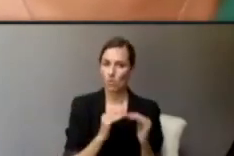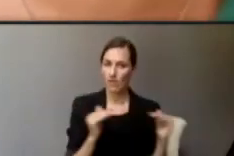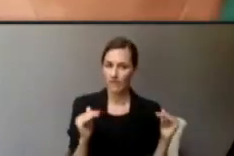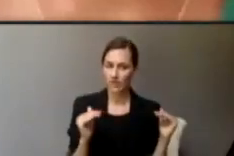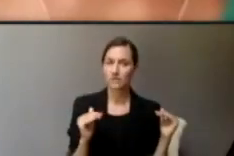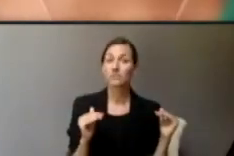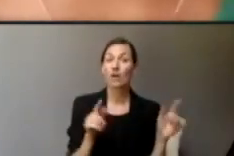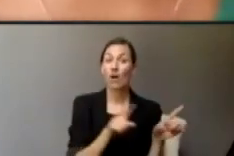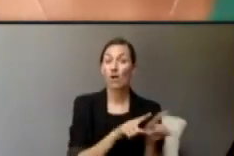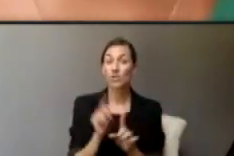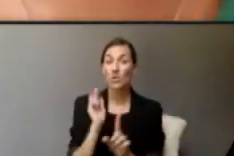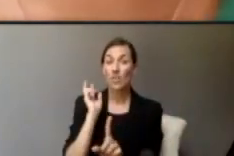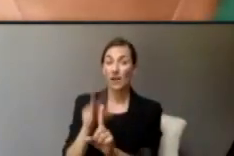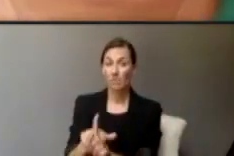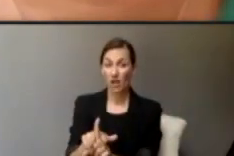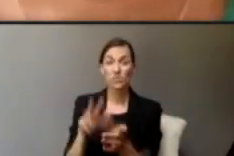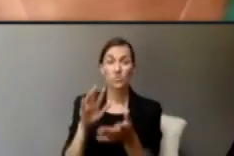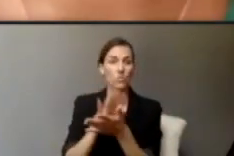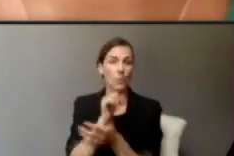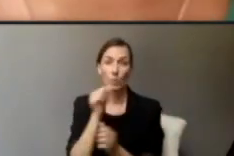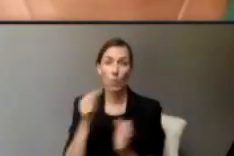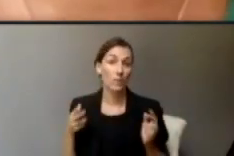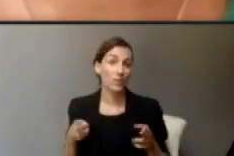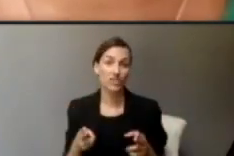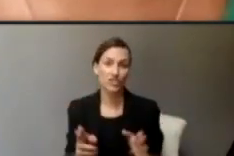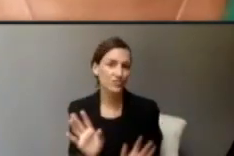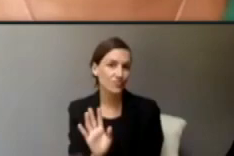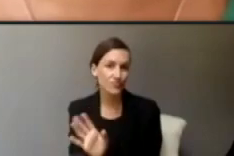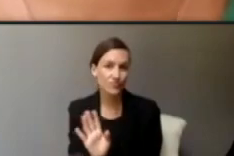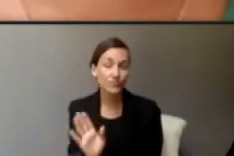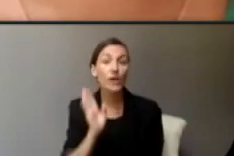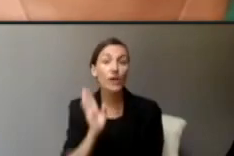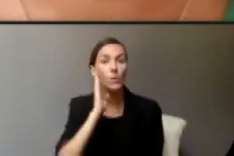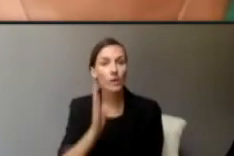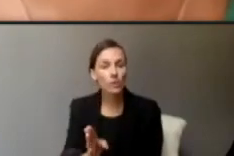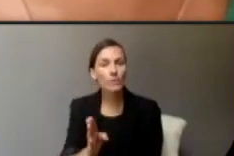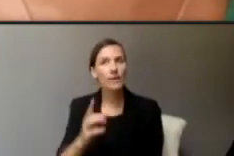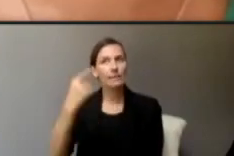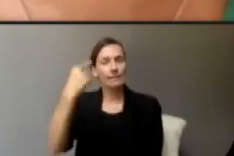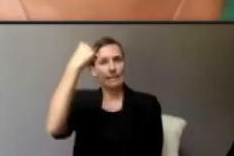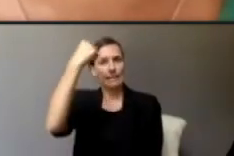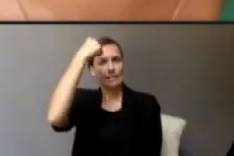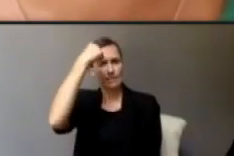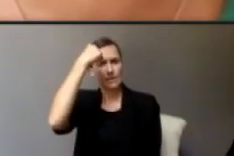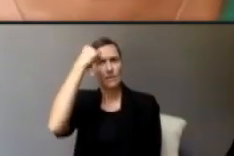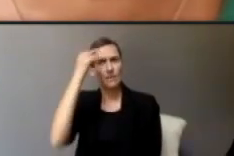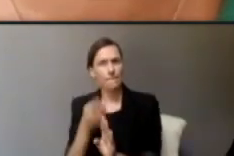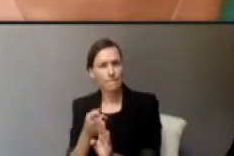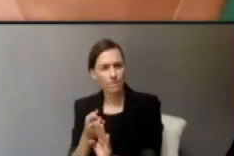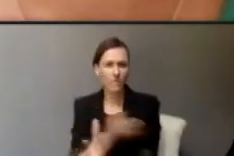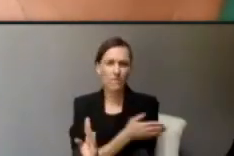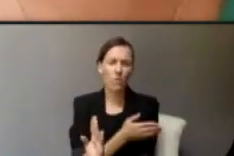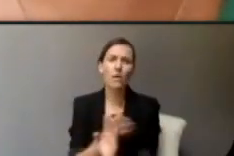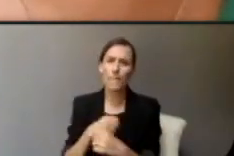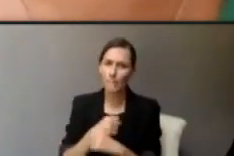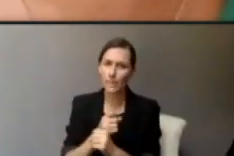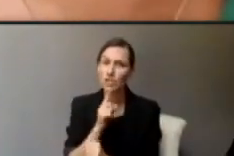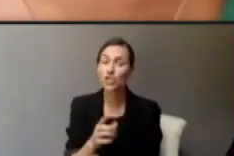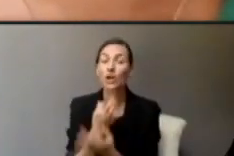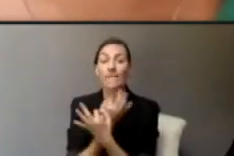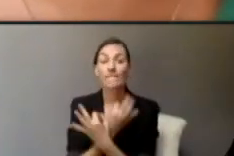to the school. We will not be rushed. We're going to be really deliberate, again, to make sure that families feel